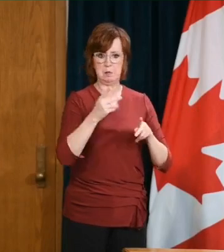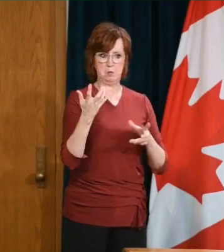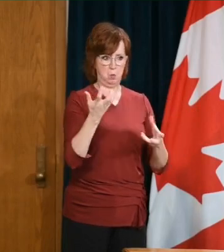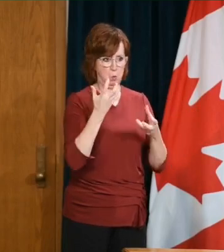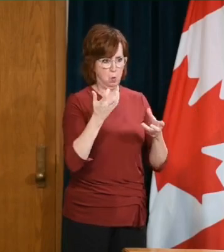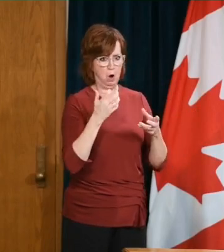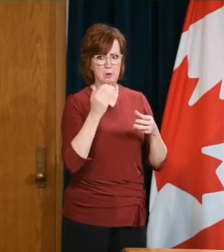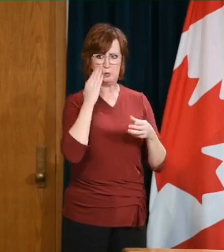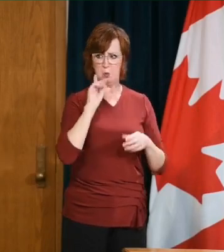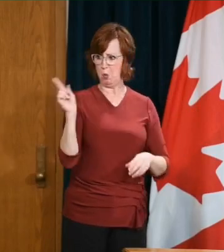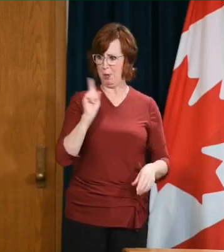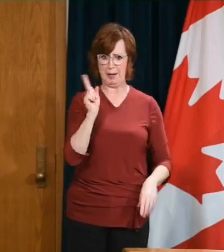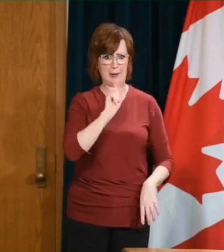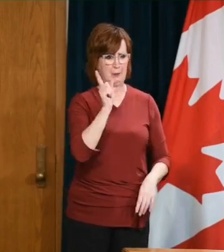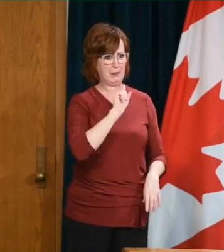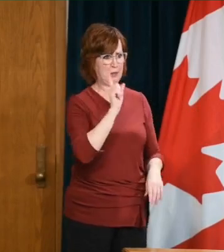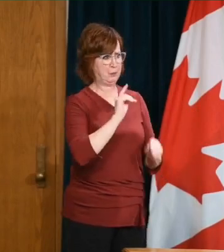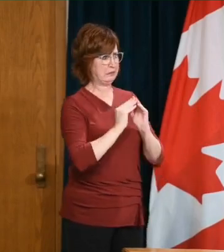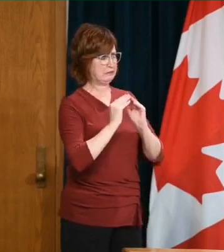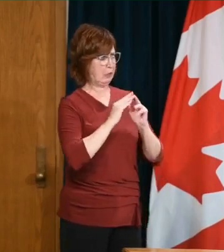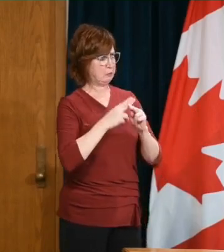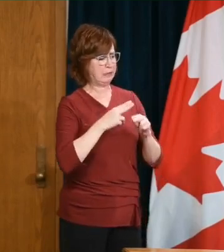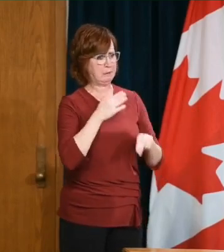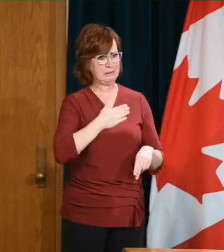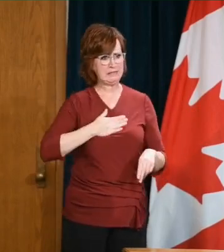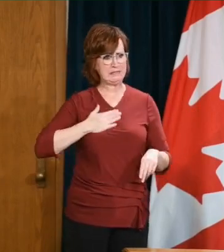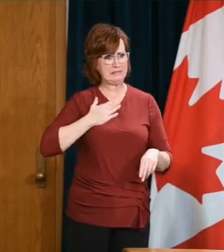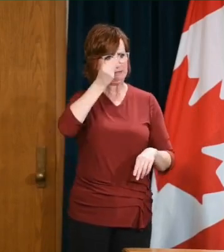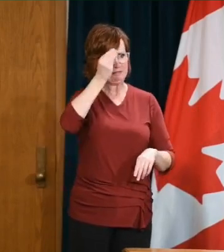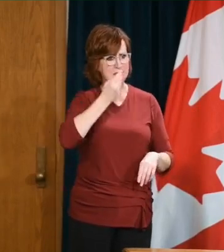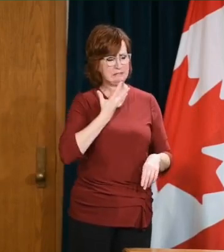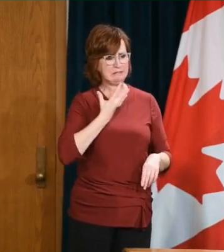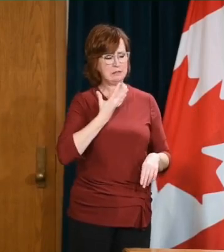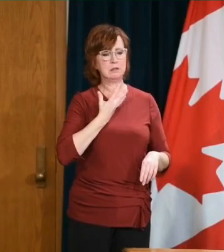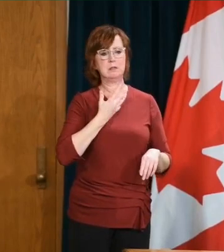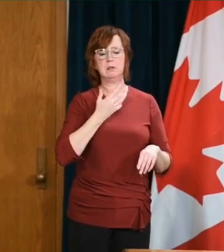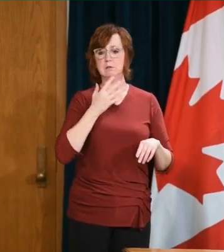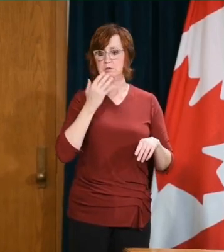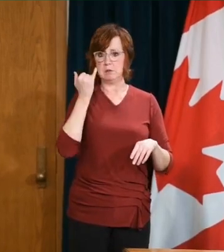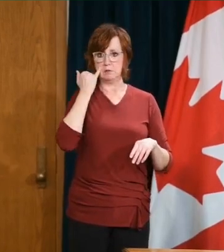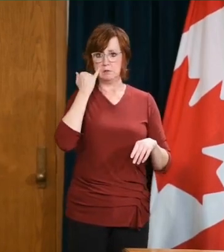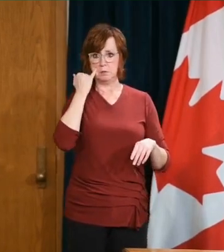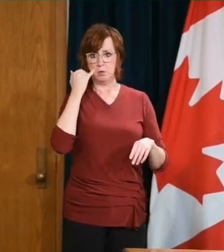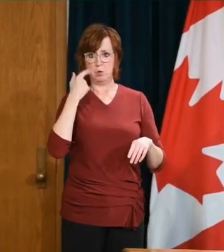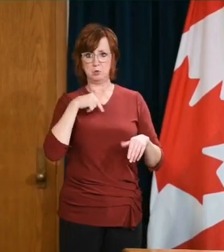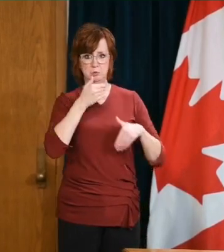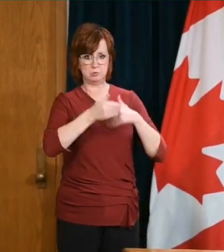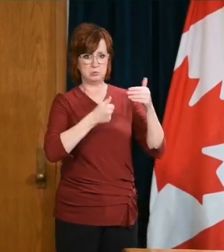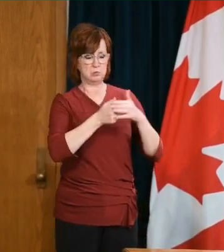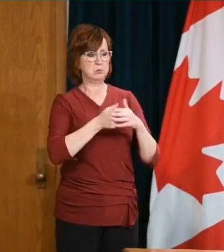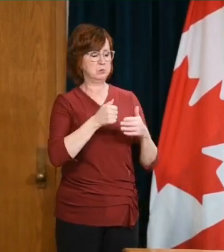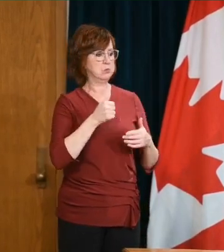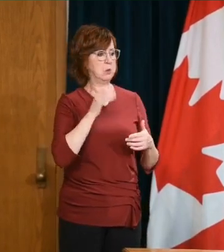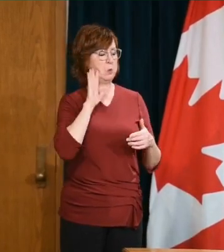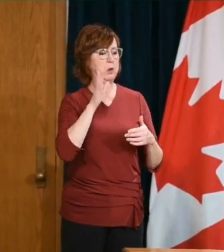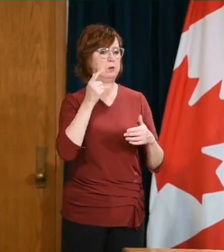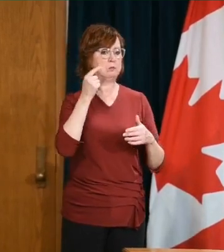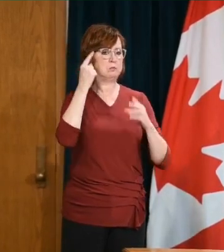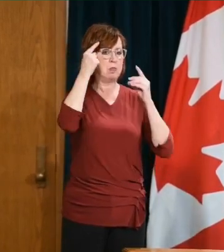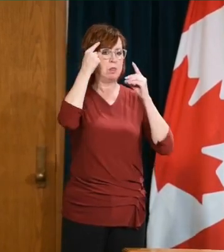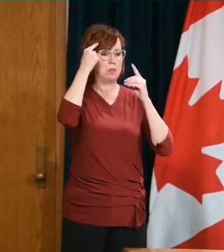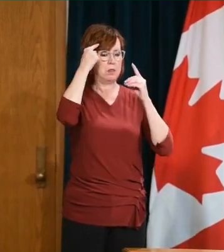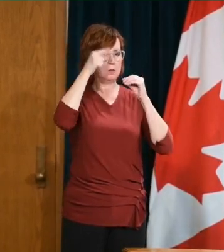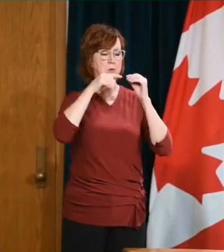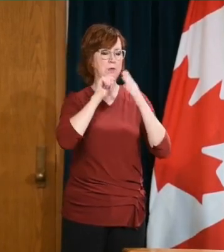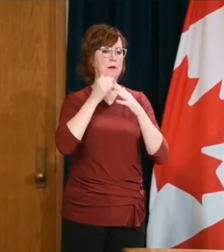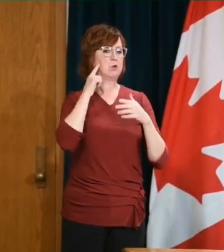as our numbers are increasing, if there are no objections to it, we may look at it in the days ahead. We'll take our